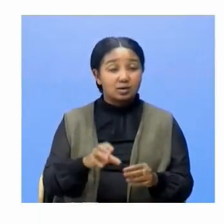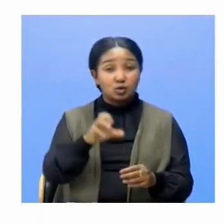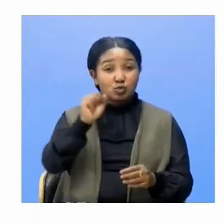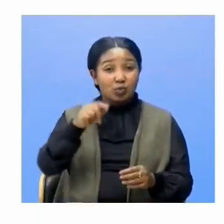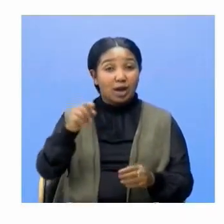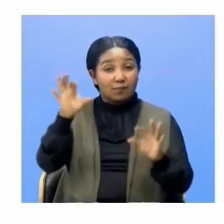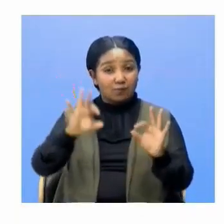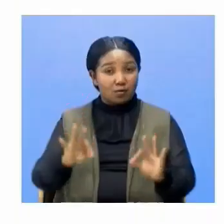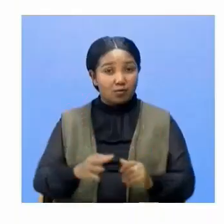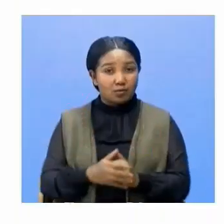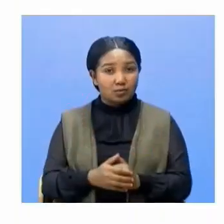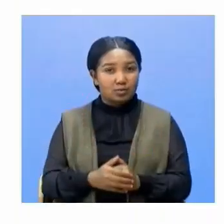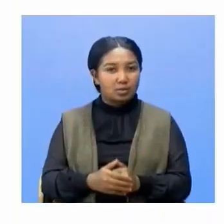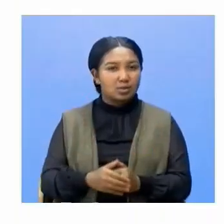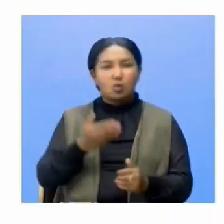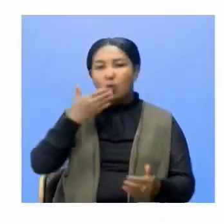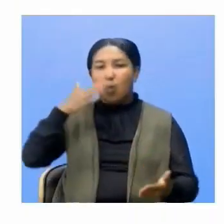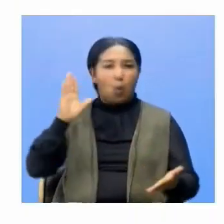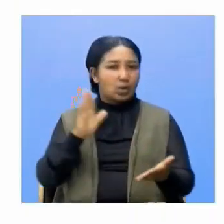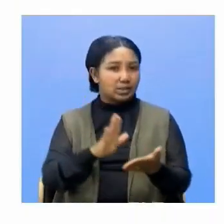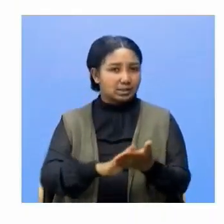superlative form, worst.